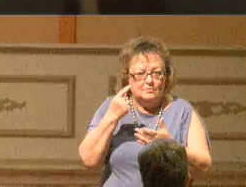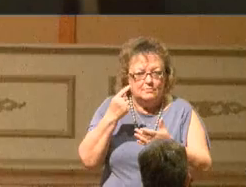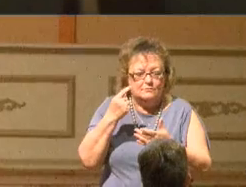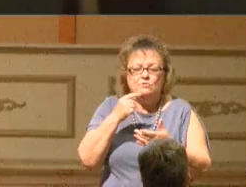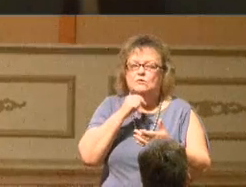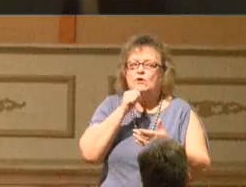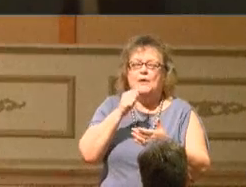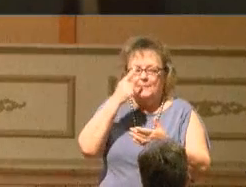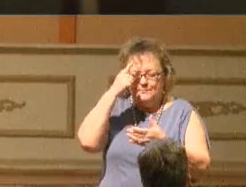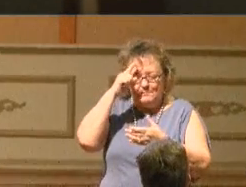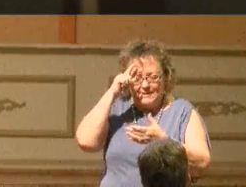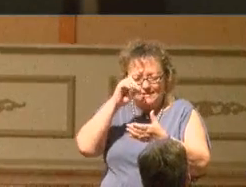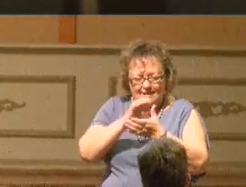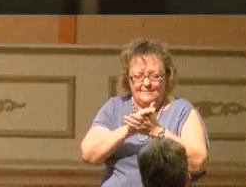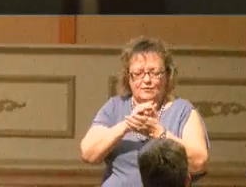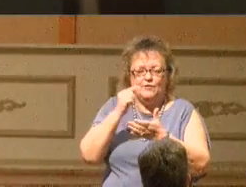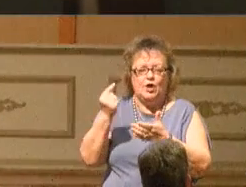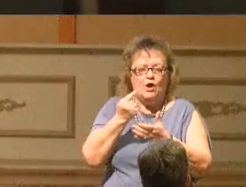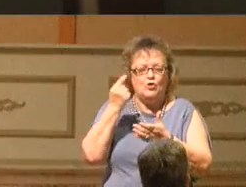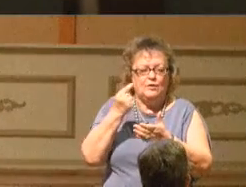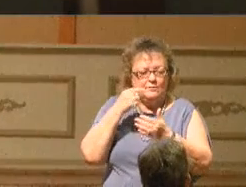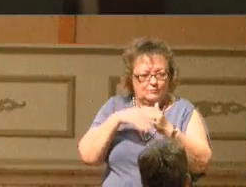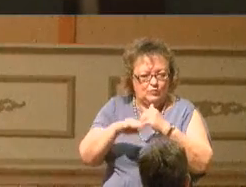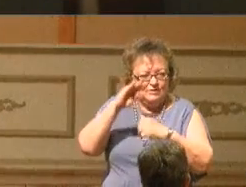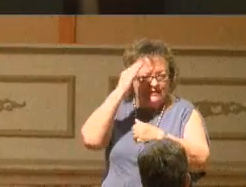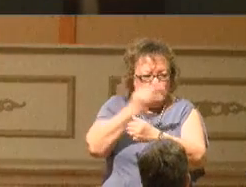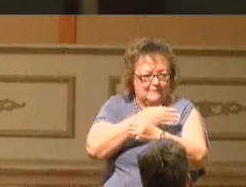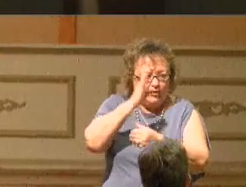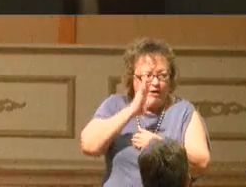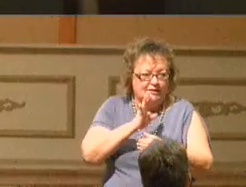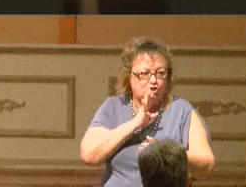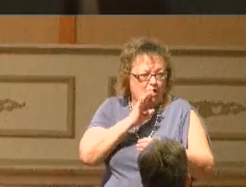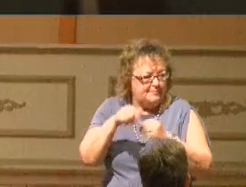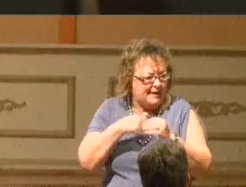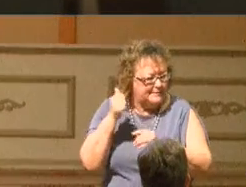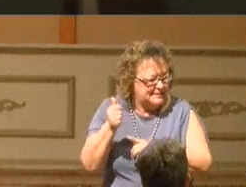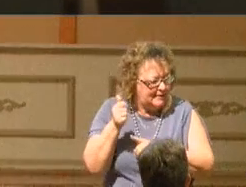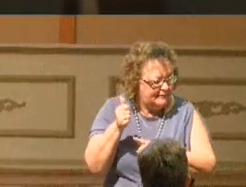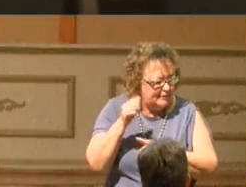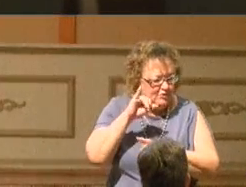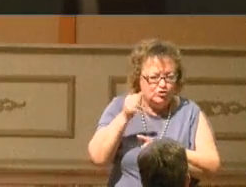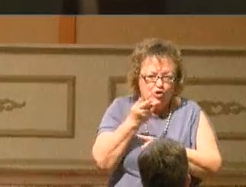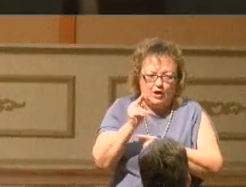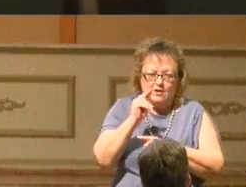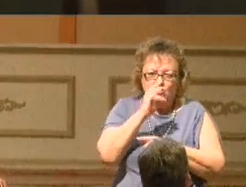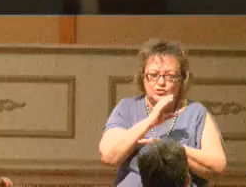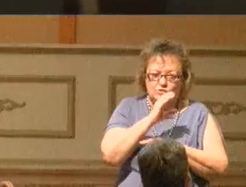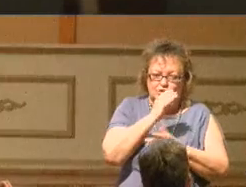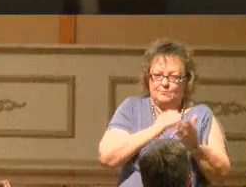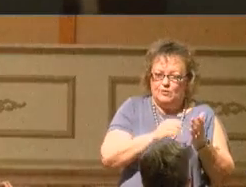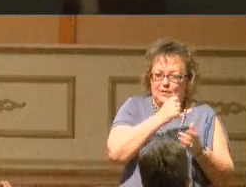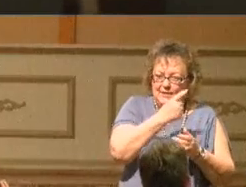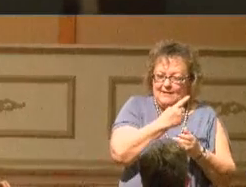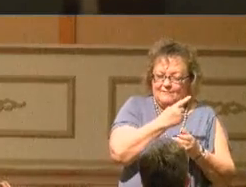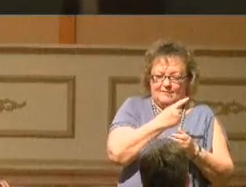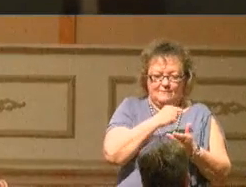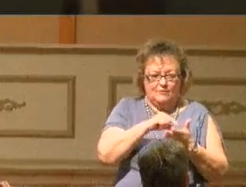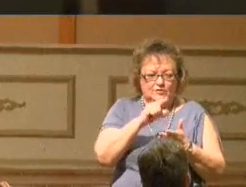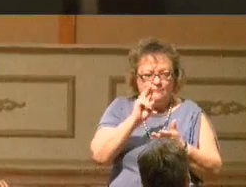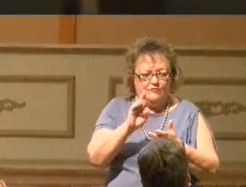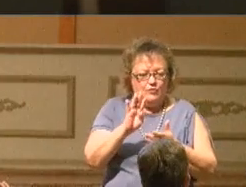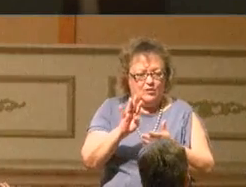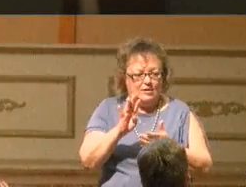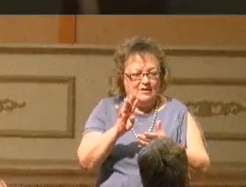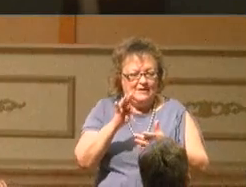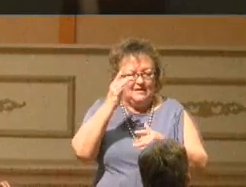God. He is speaking of himself. We find in John chapter 11, verse 4, when Jesus heard that, he said, the sickness is not unto